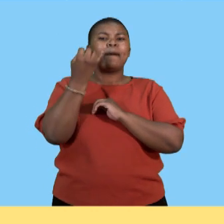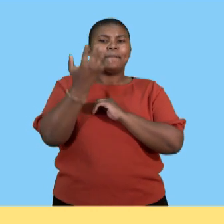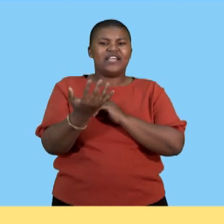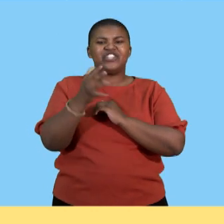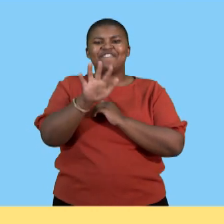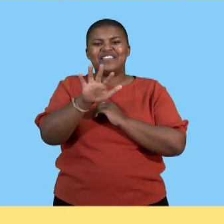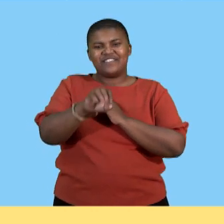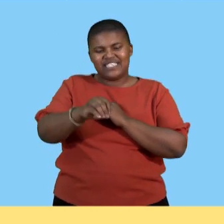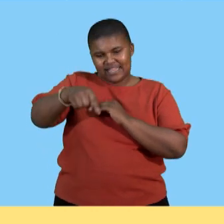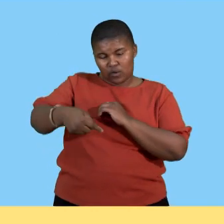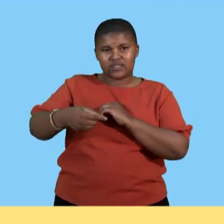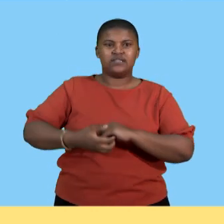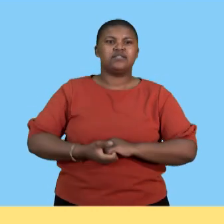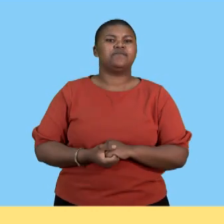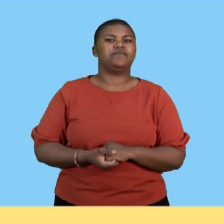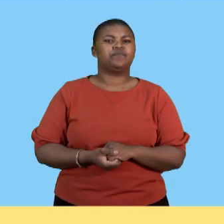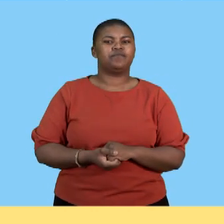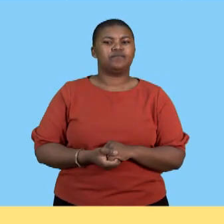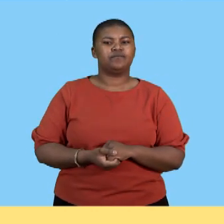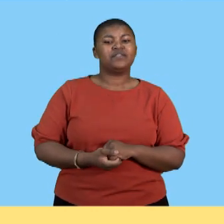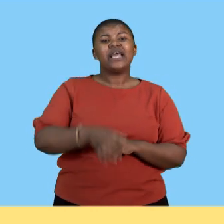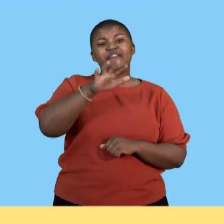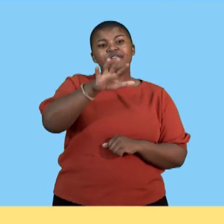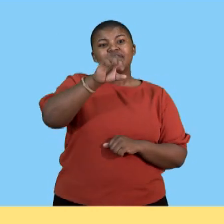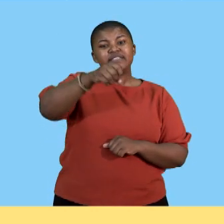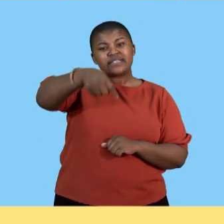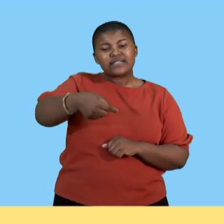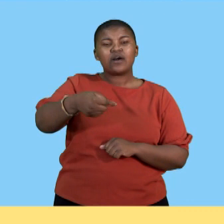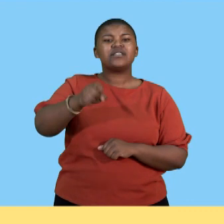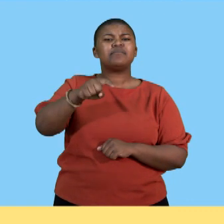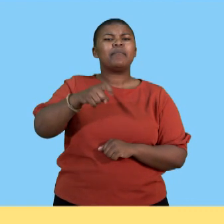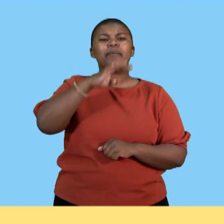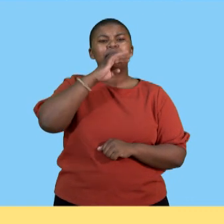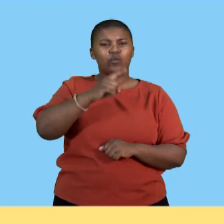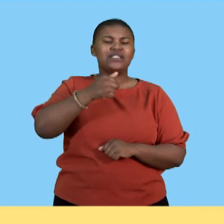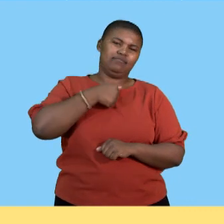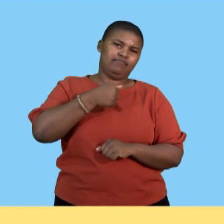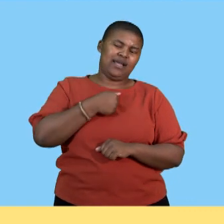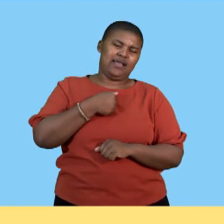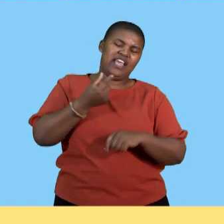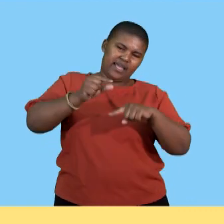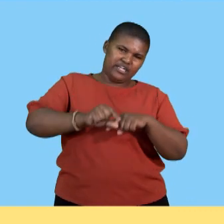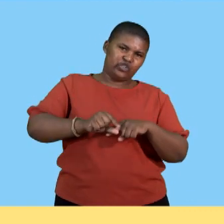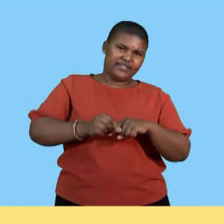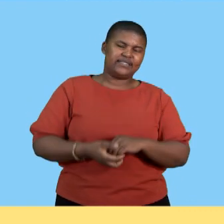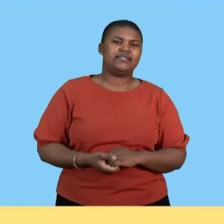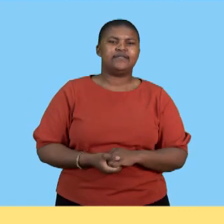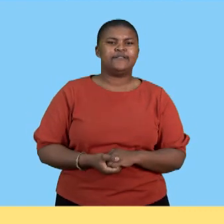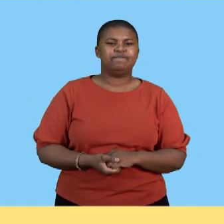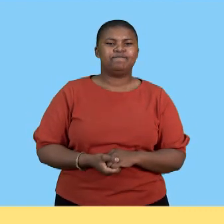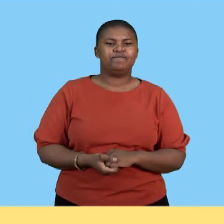with 50,000. That 50,000 therefore becomes my